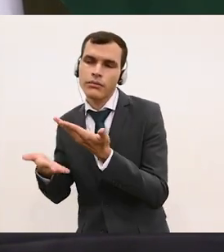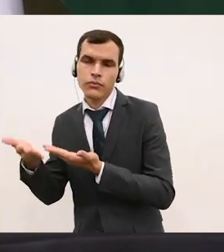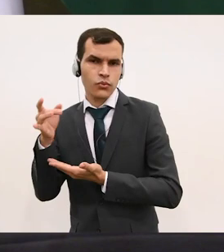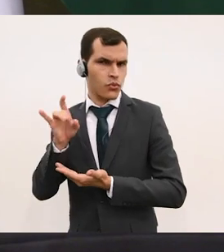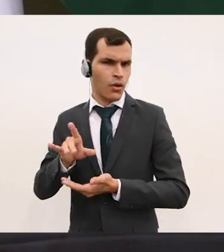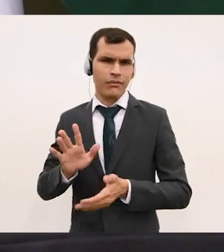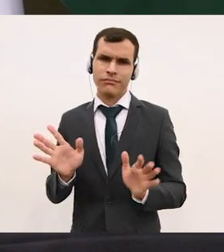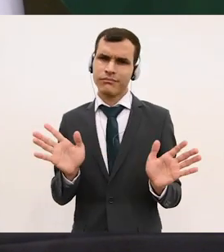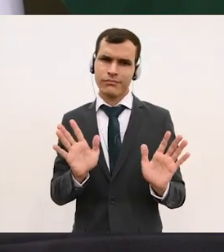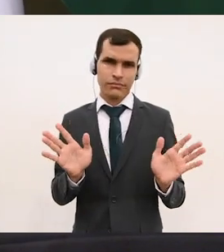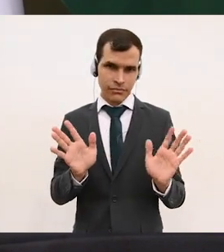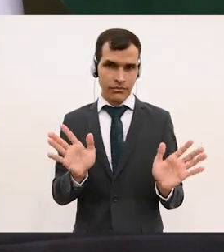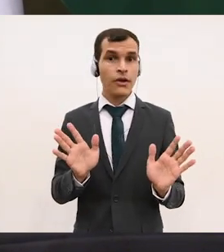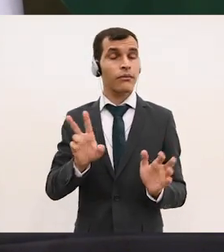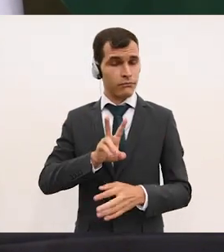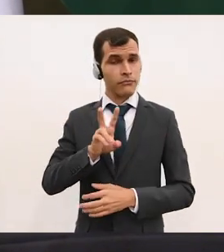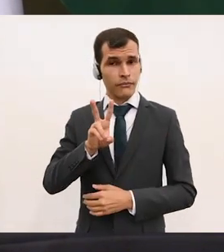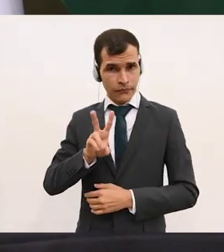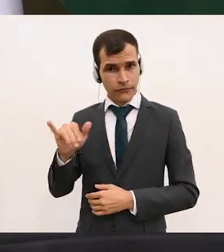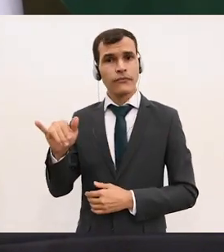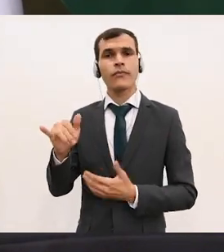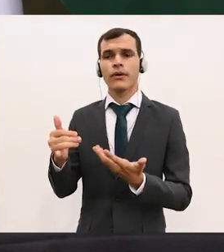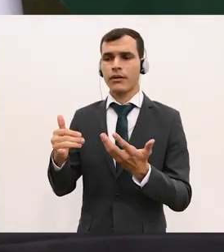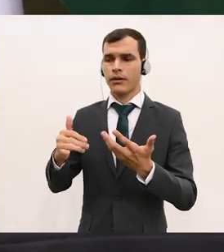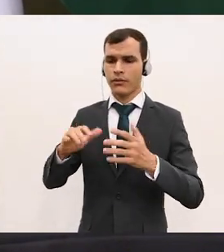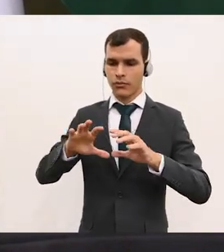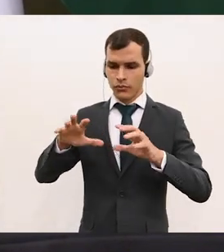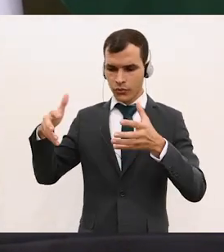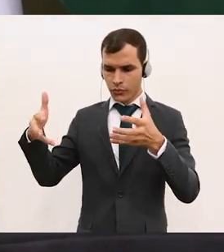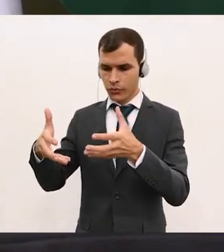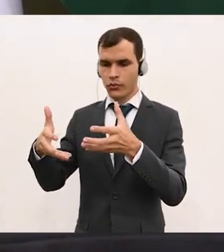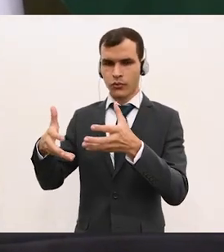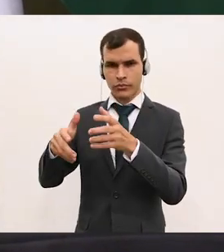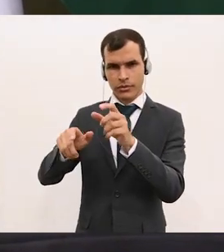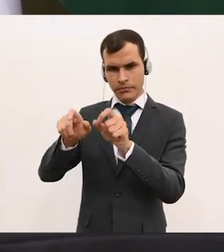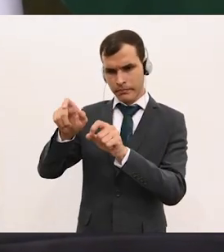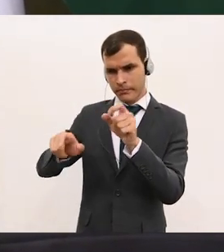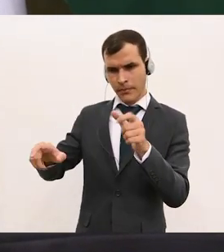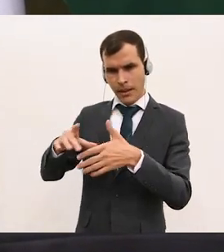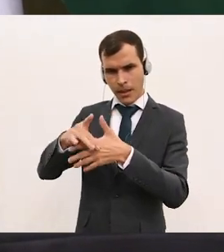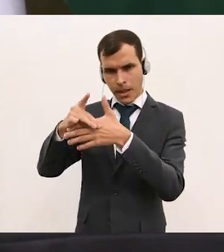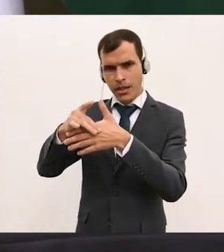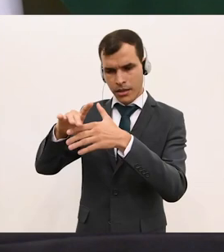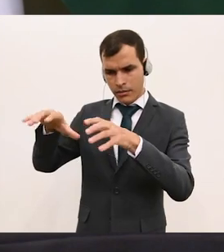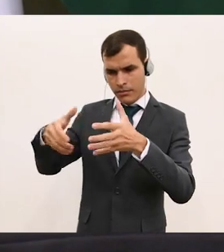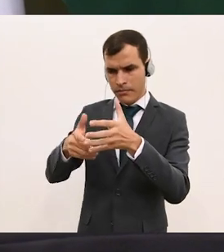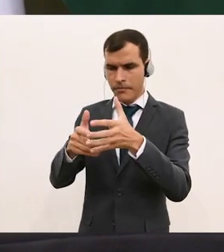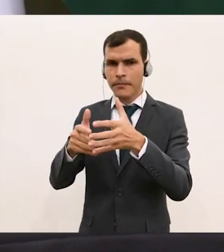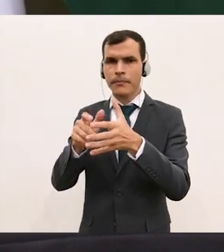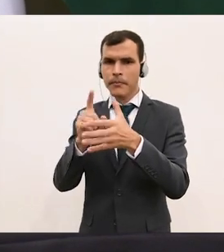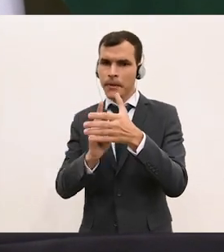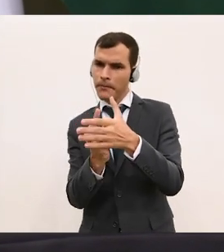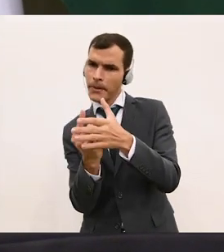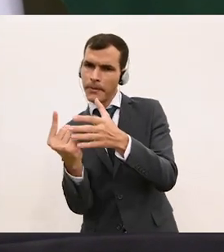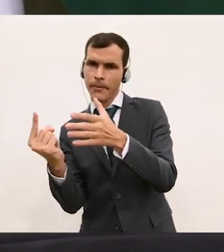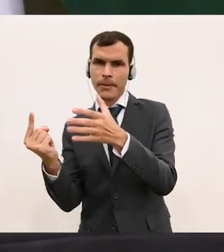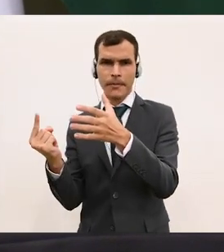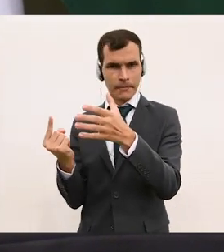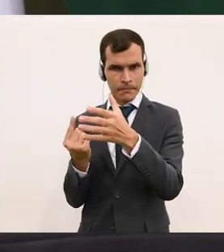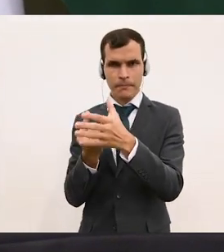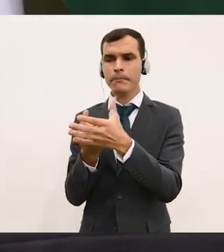You know that the WTO is a member-driven organization. So we will need to talk to members to see